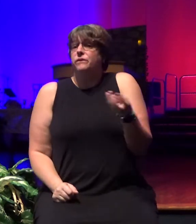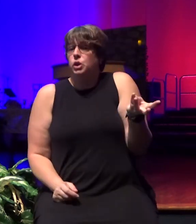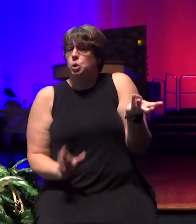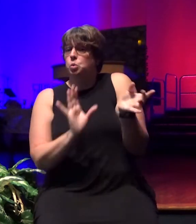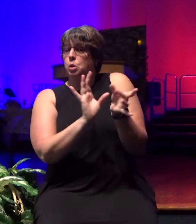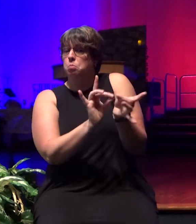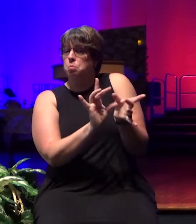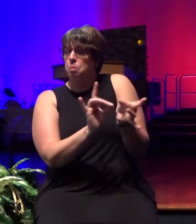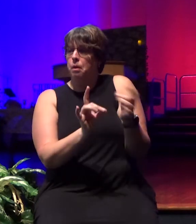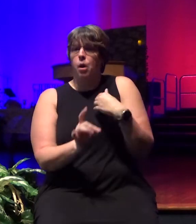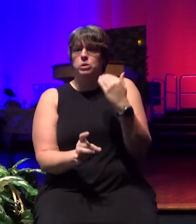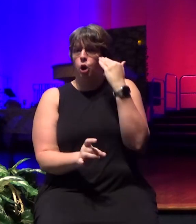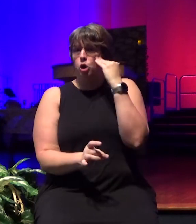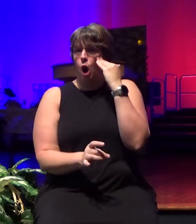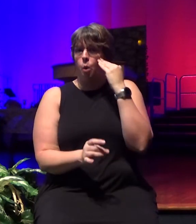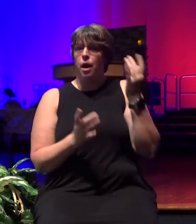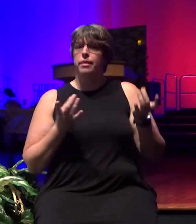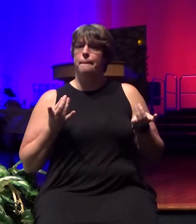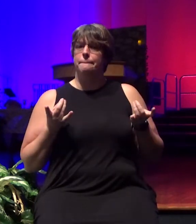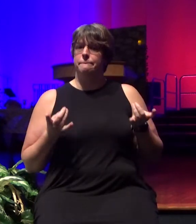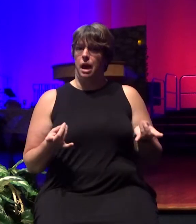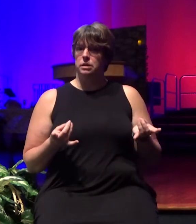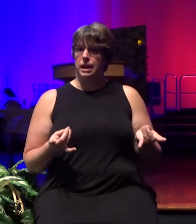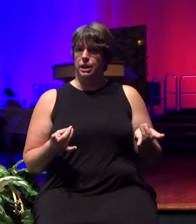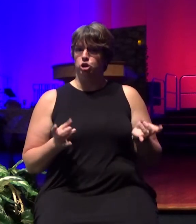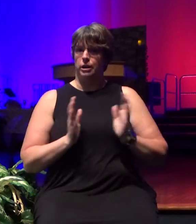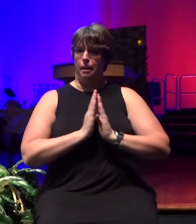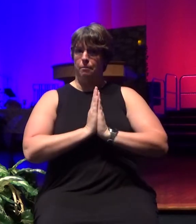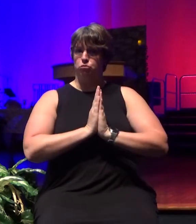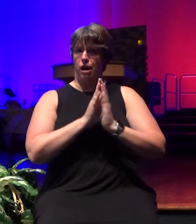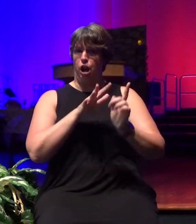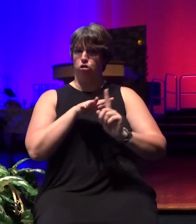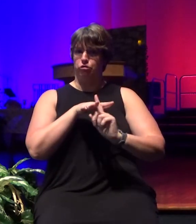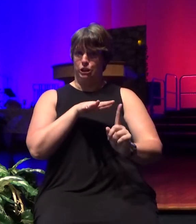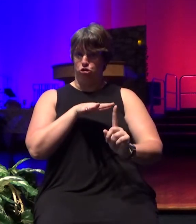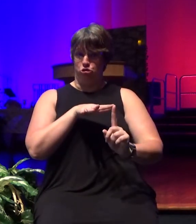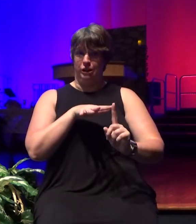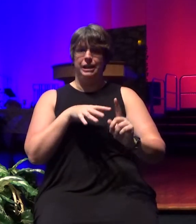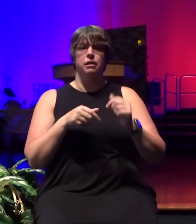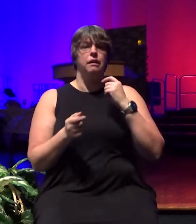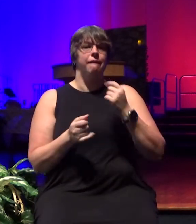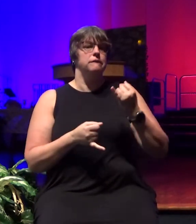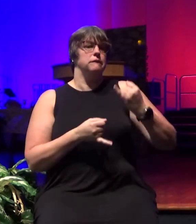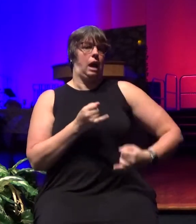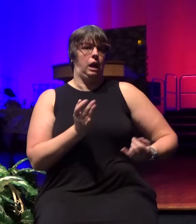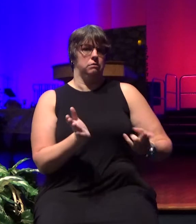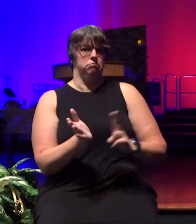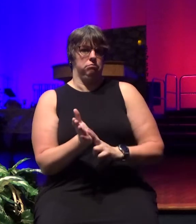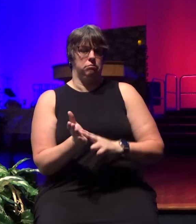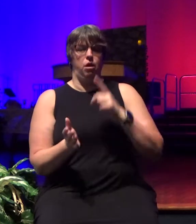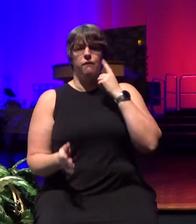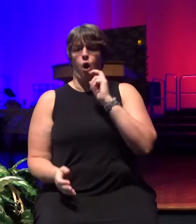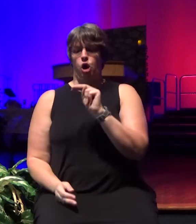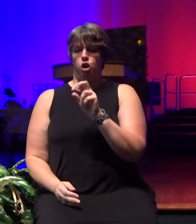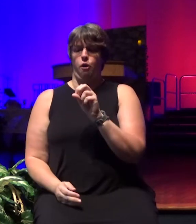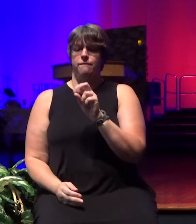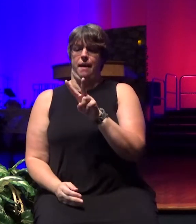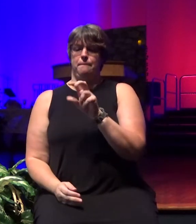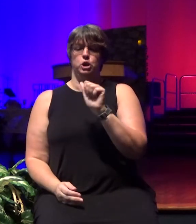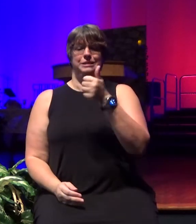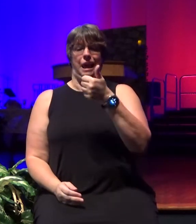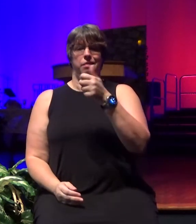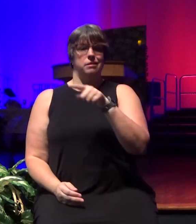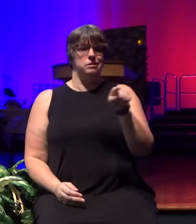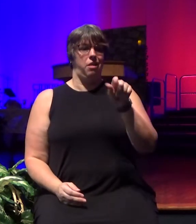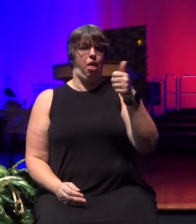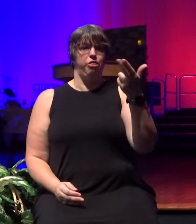meditation and prayer retreat is in the final sign-up stages for our November 10 through 13 experience. We've done this for 13 years. We